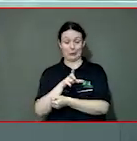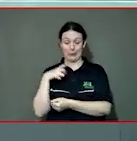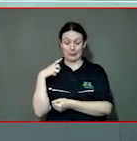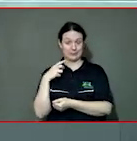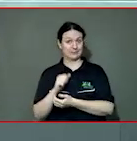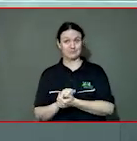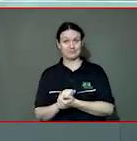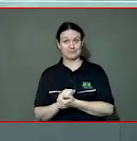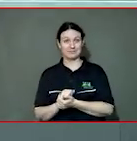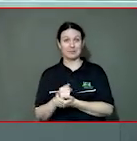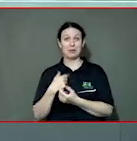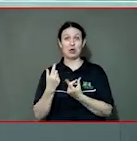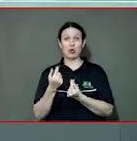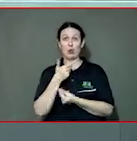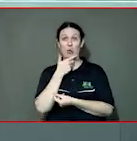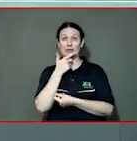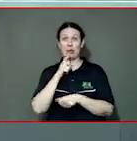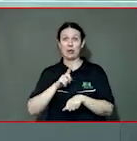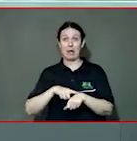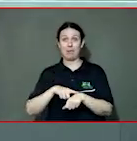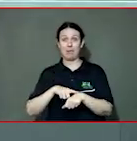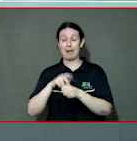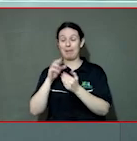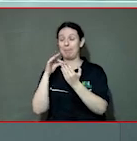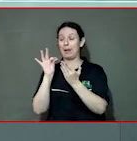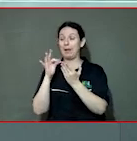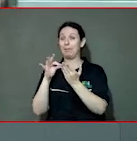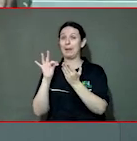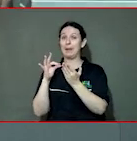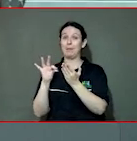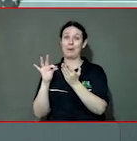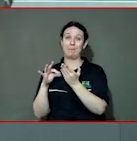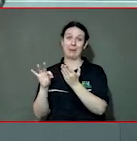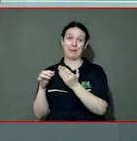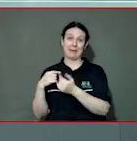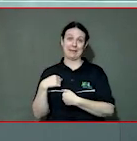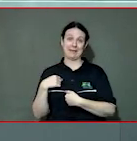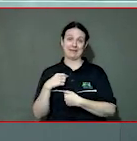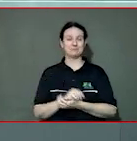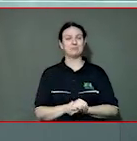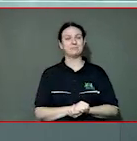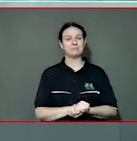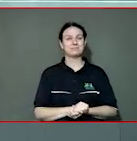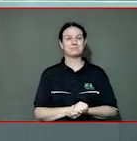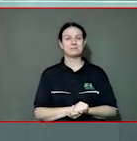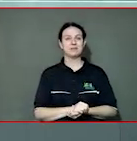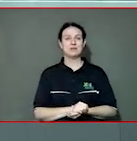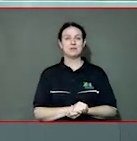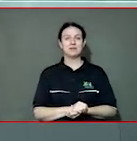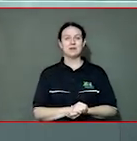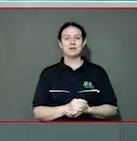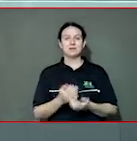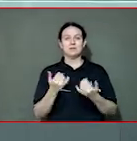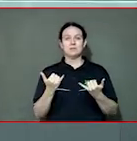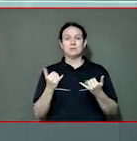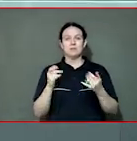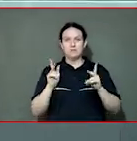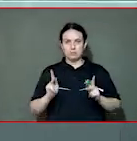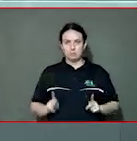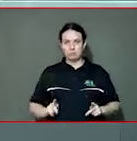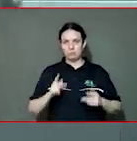That is what I do in December. I mark papers. Okay. Okay, boys and girls, let's look at the